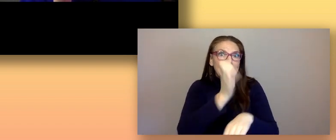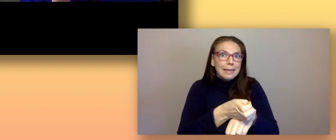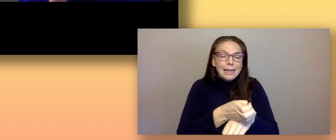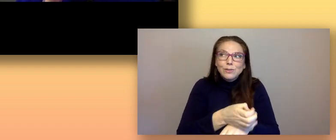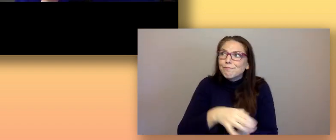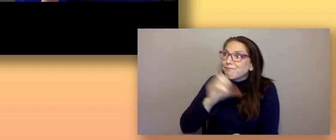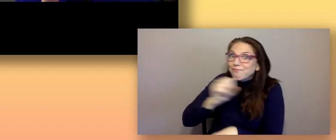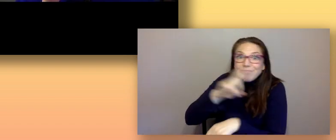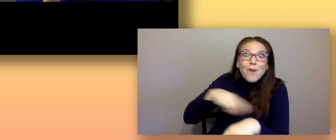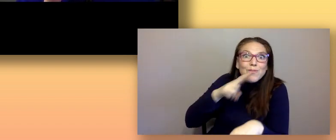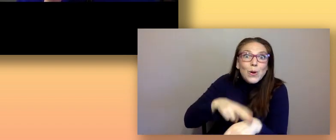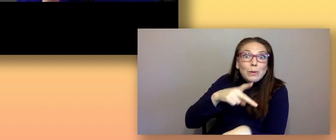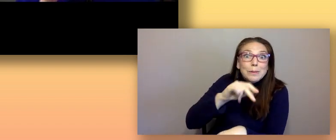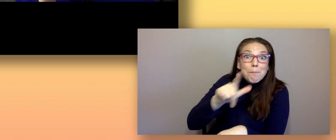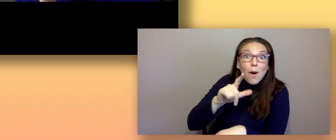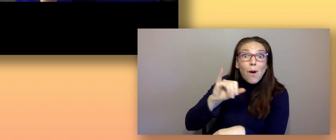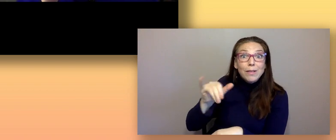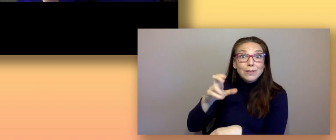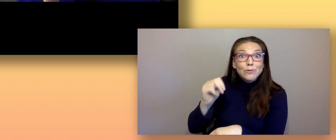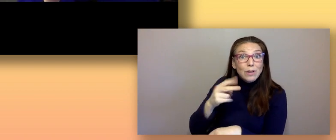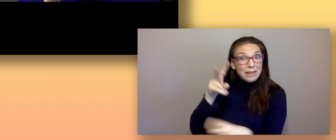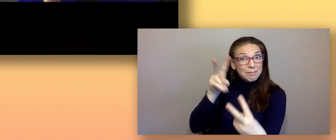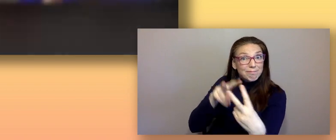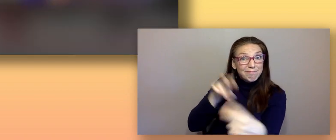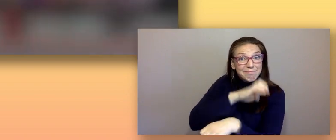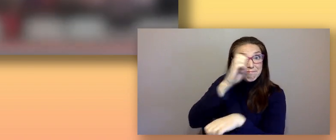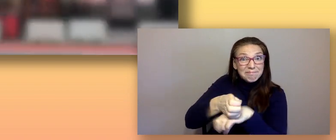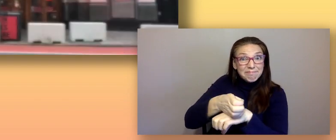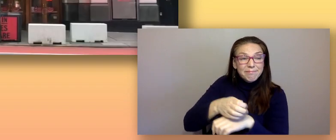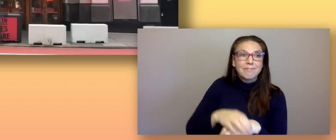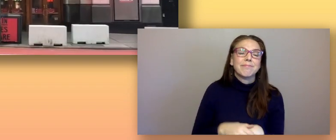course, Paul and Jason do. We'll see.